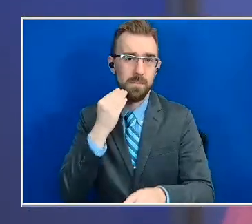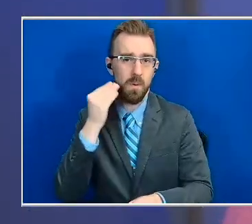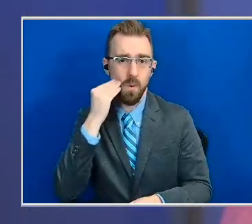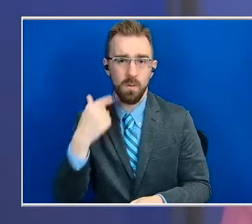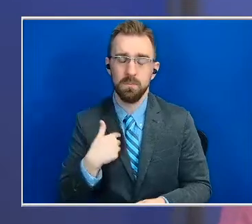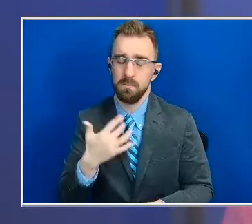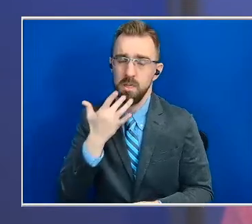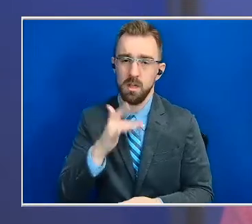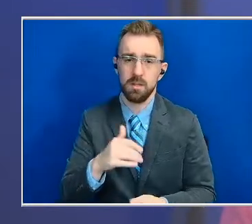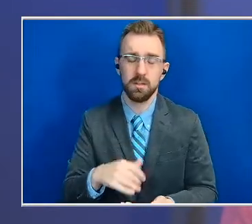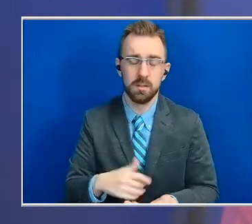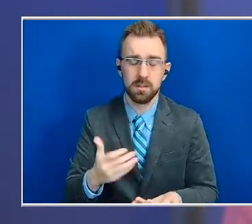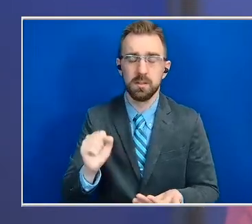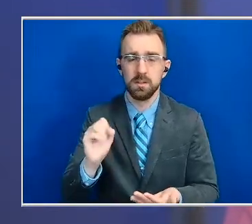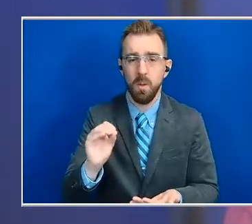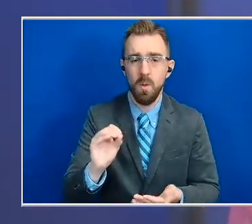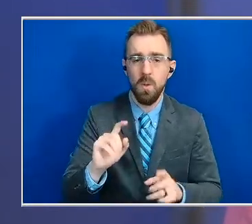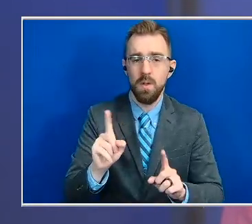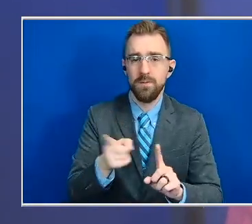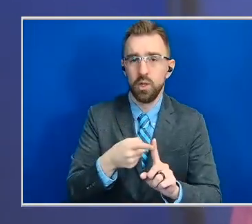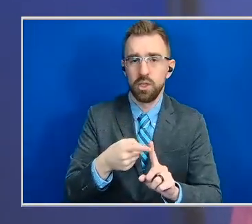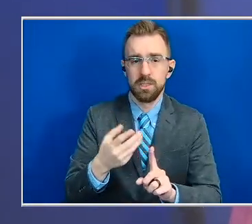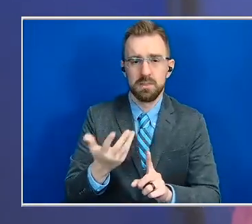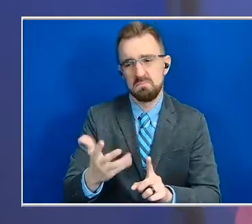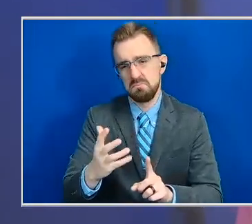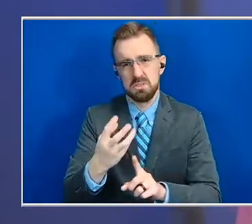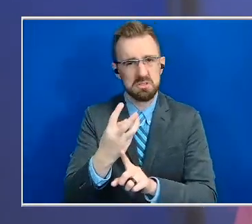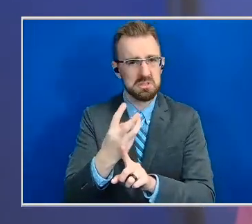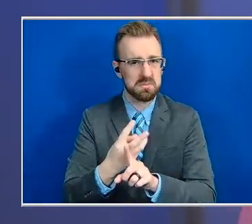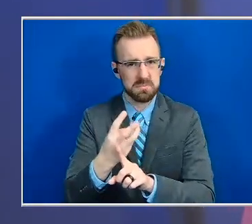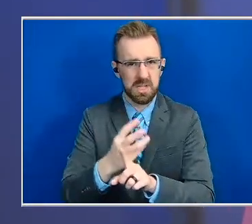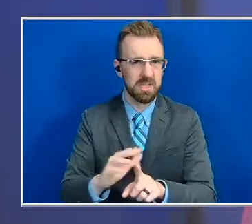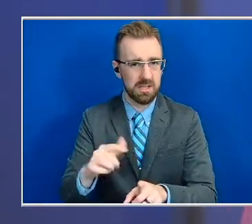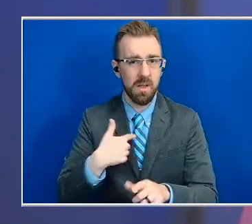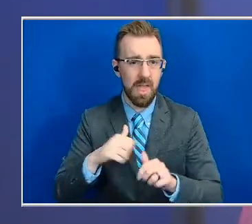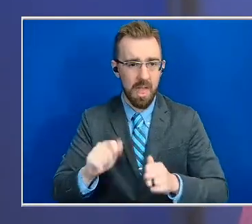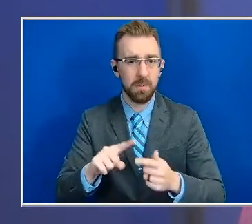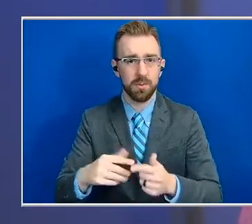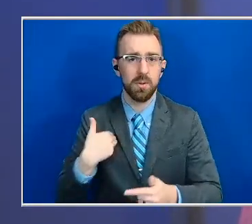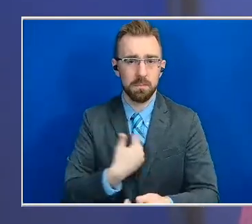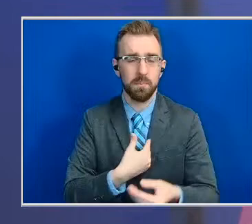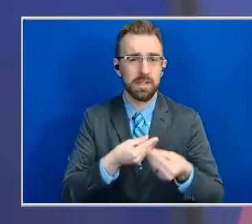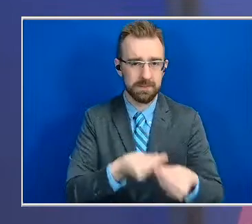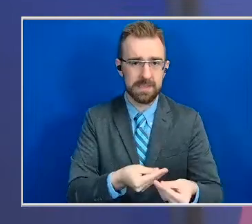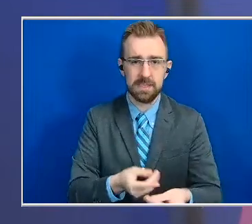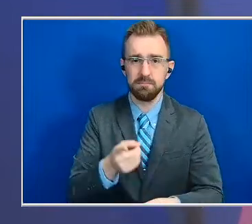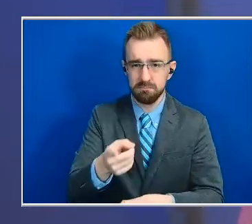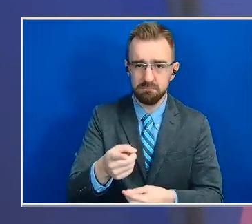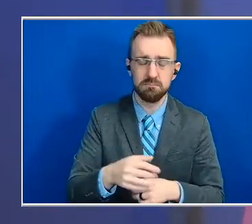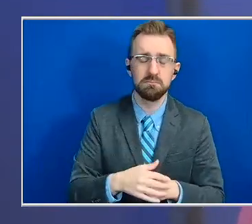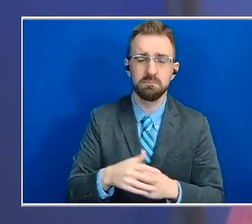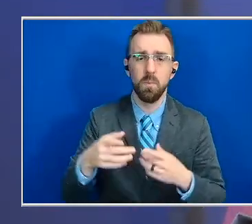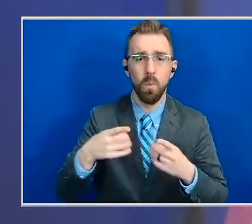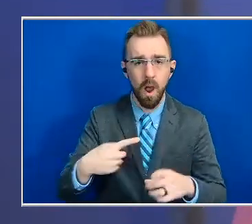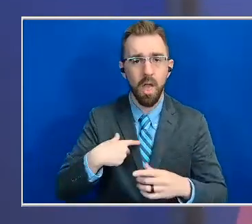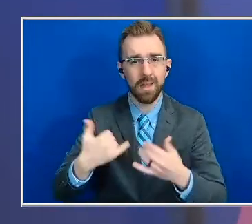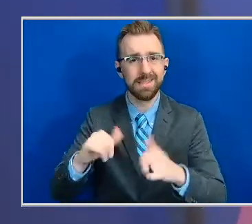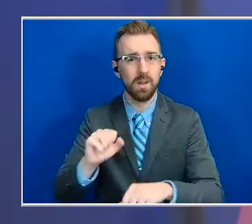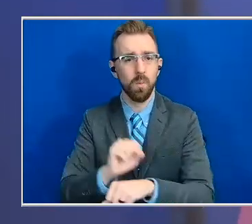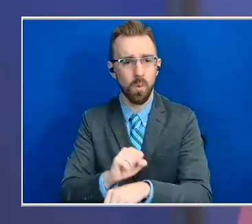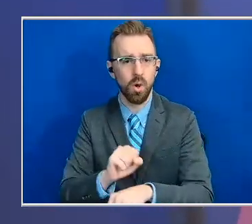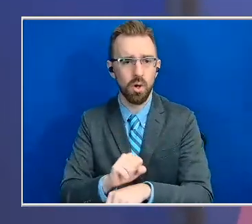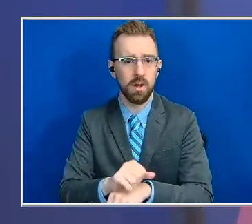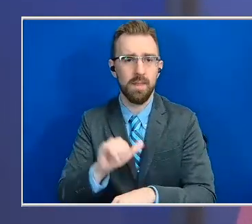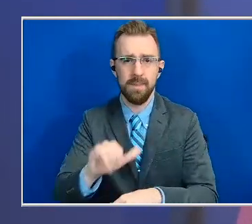the first 6-ish months or so, I was able to breastfeed Anderson while I still worked, and that made it so